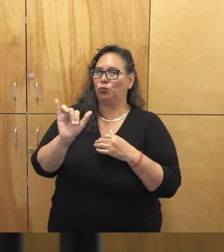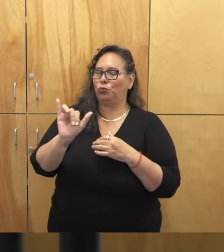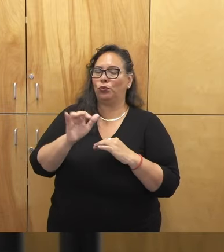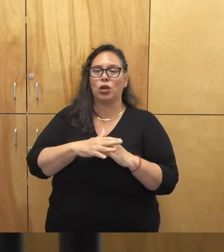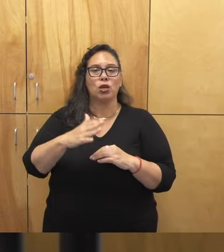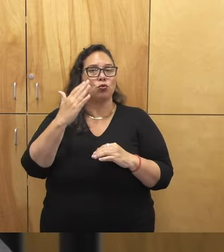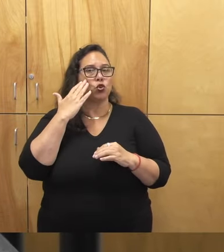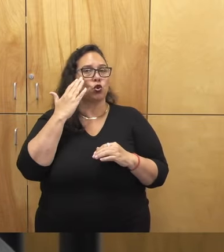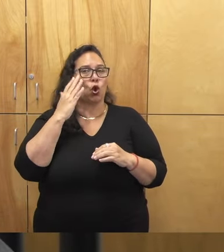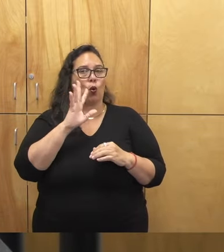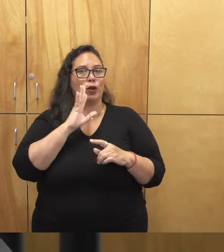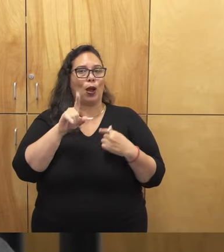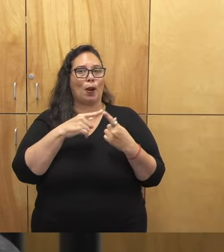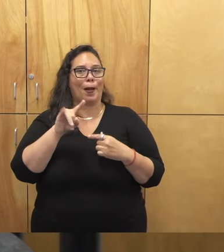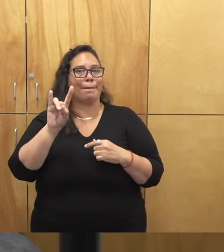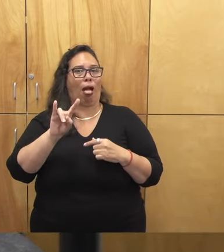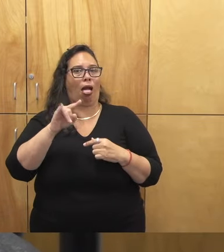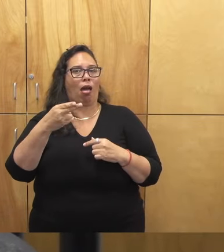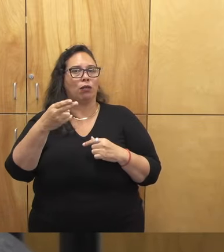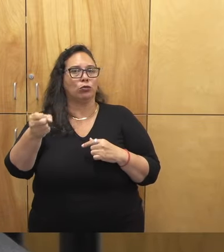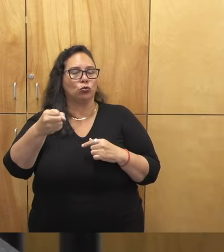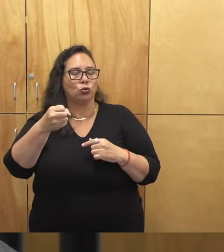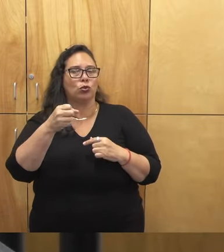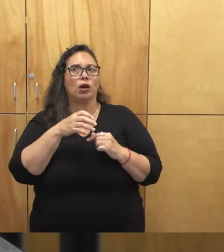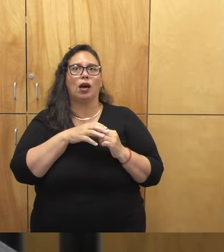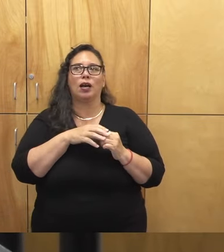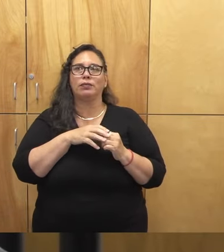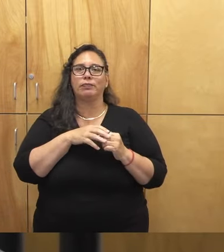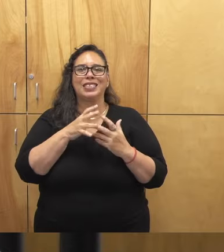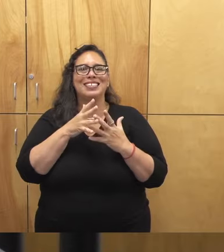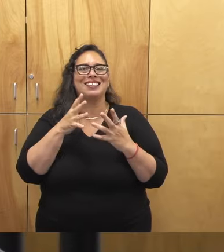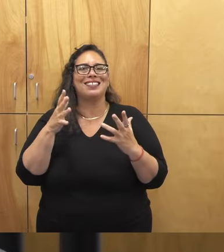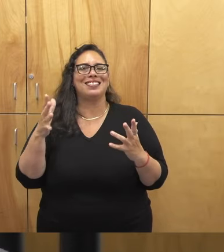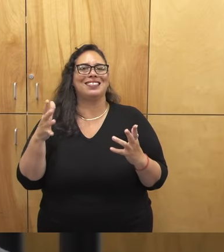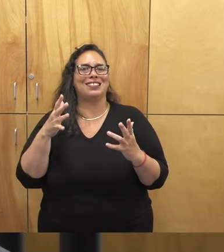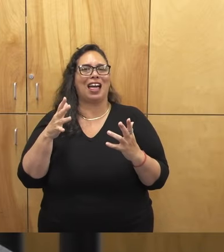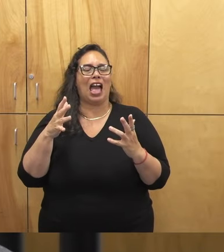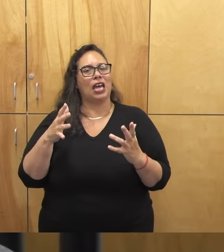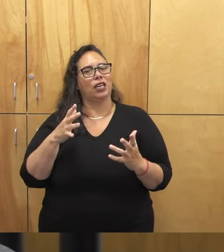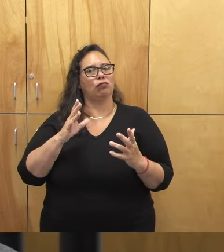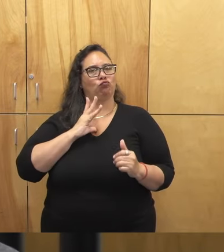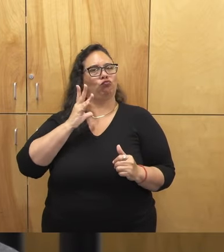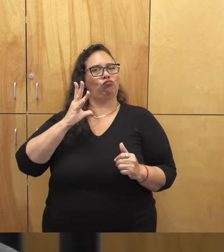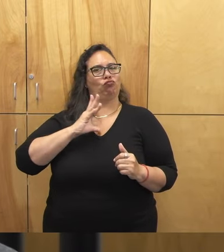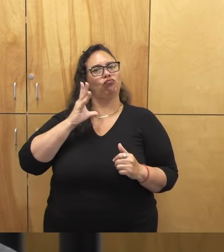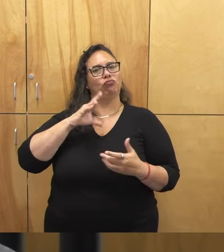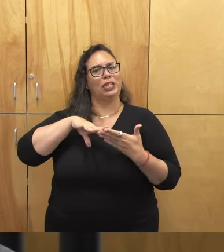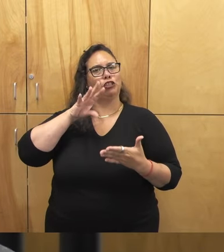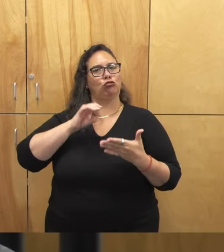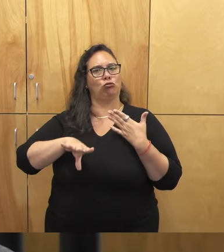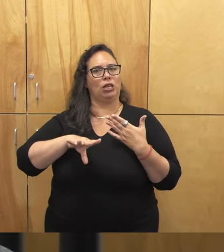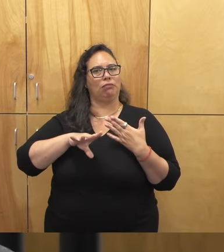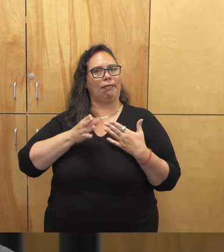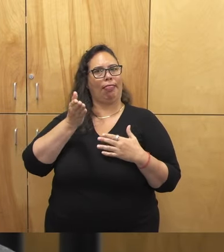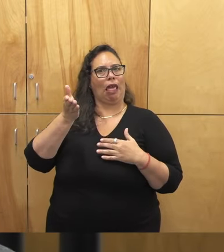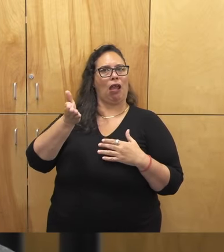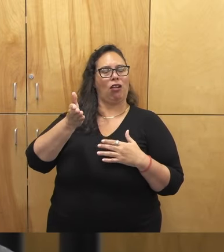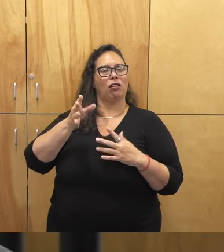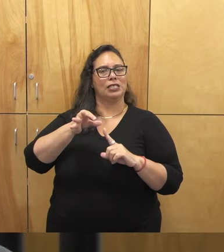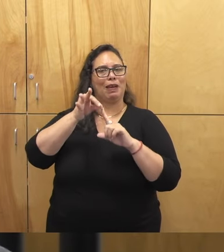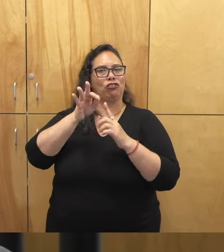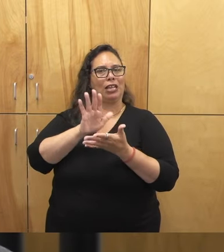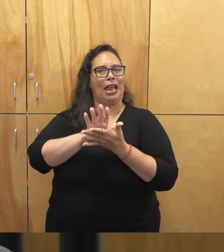our Poly High School, there's a lot of prestige that comes with being a student at Poly, right? Especially